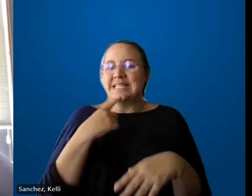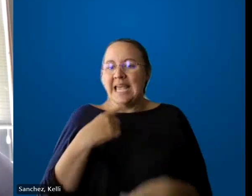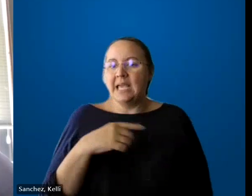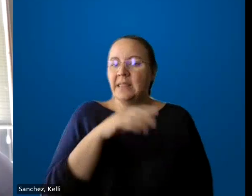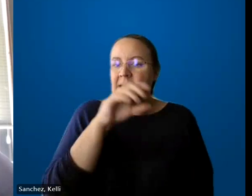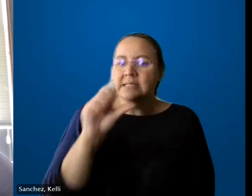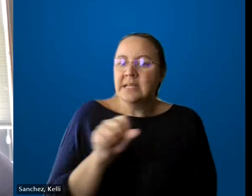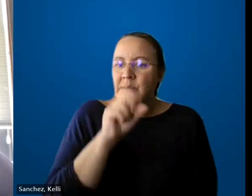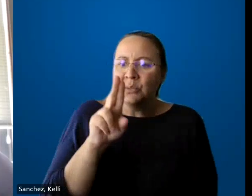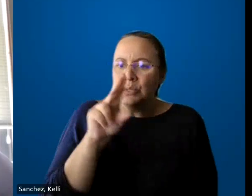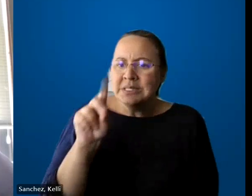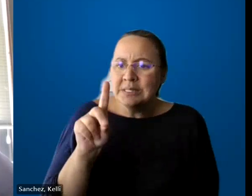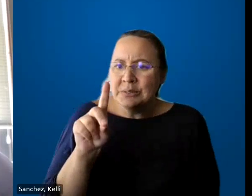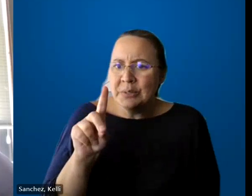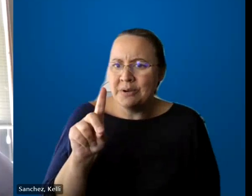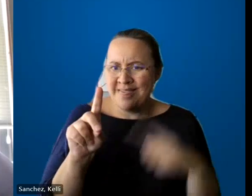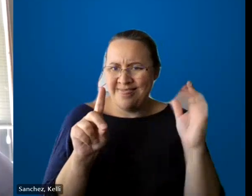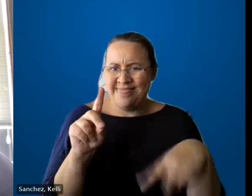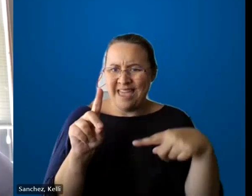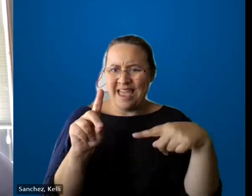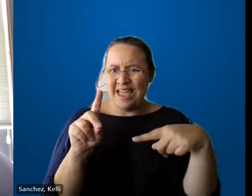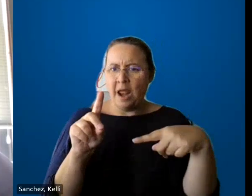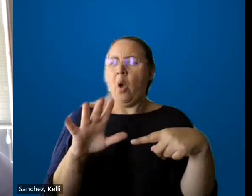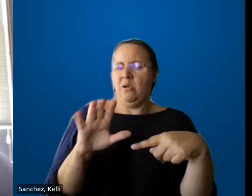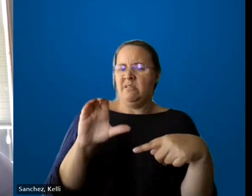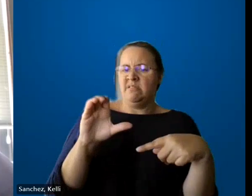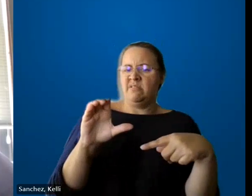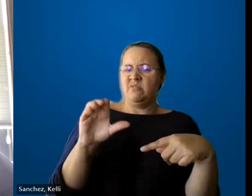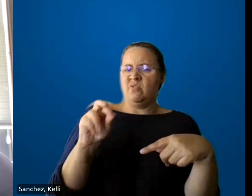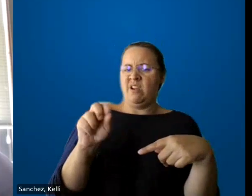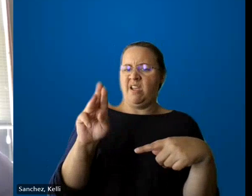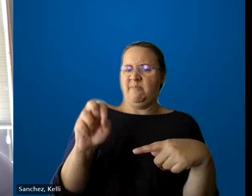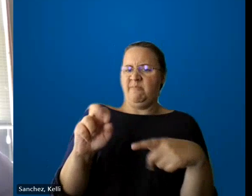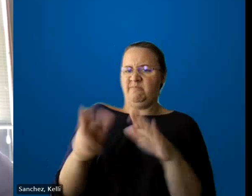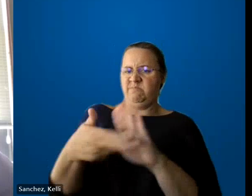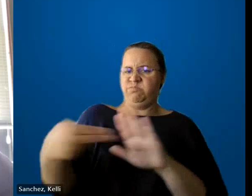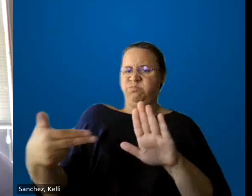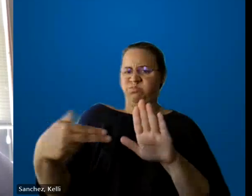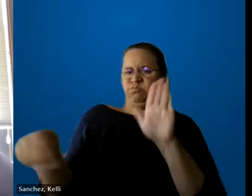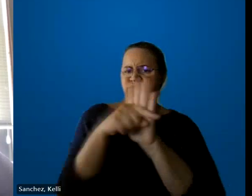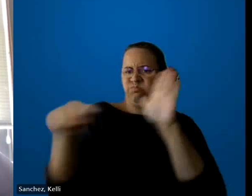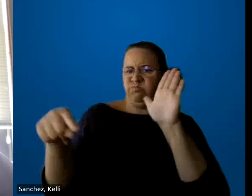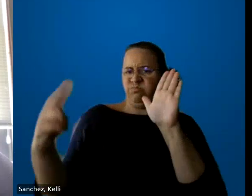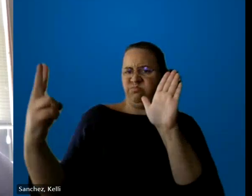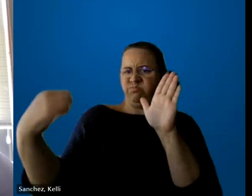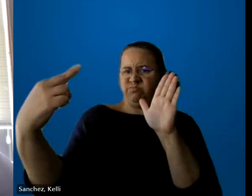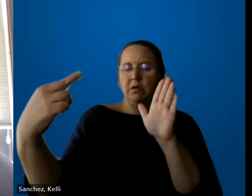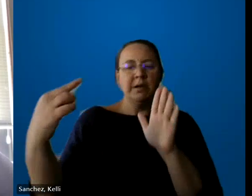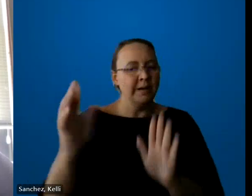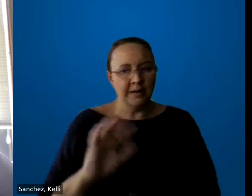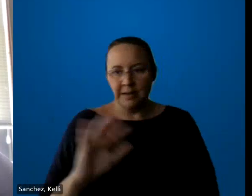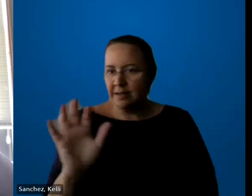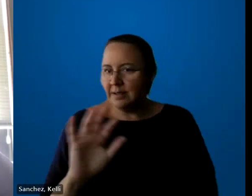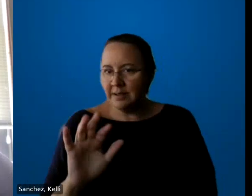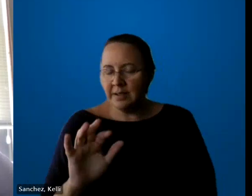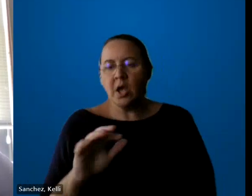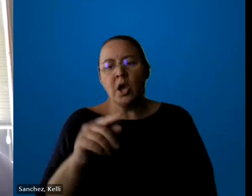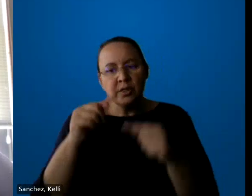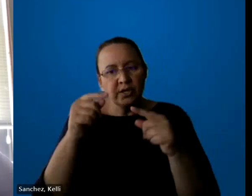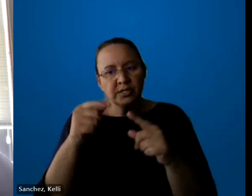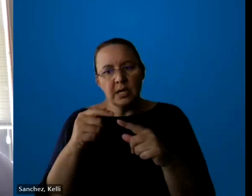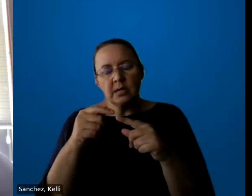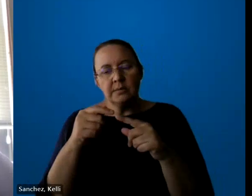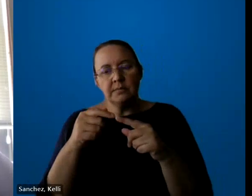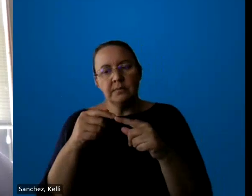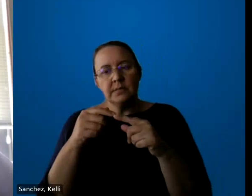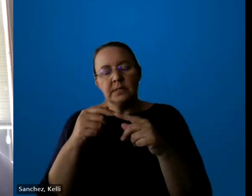right? And yeah, I really think harm reduction is one of our best ways to fight that. We have a lot of evidence behind it.